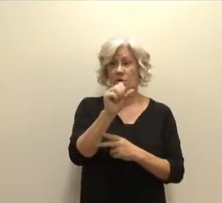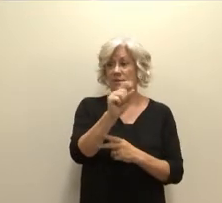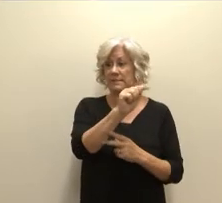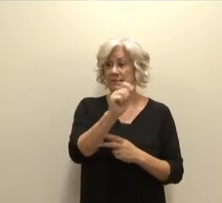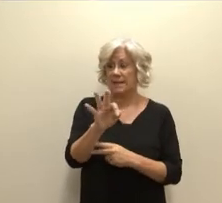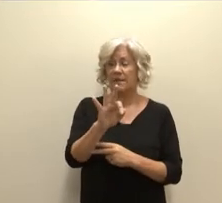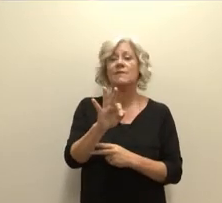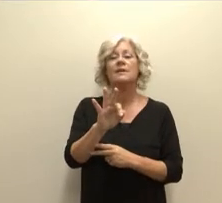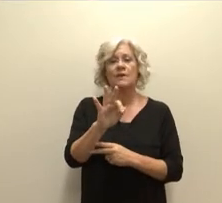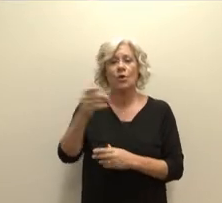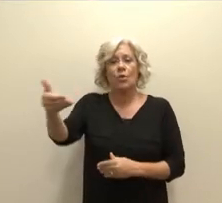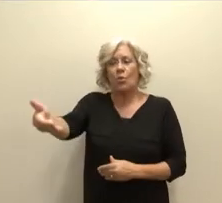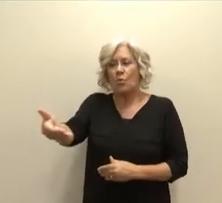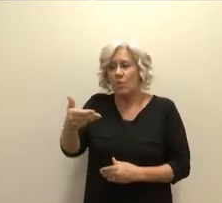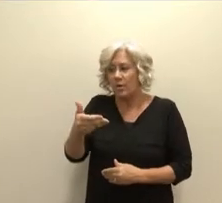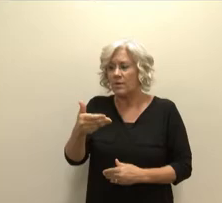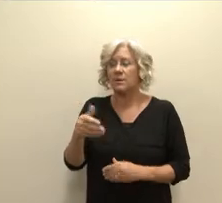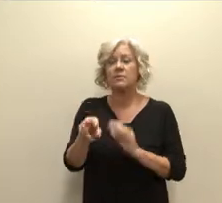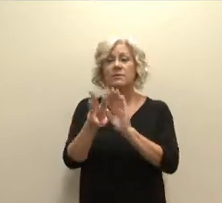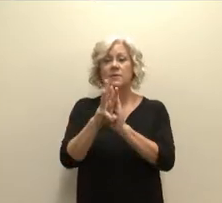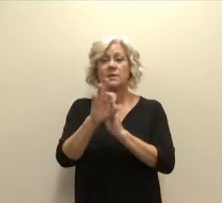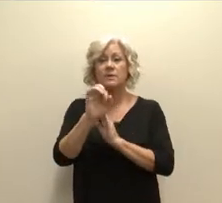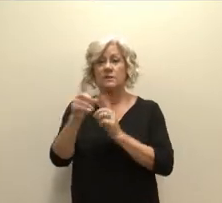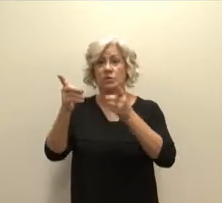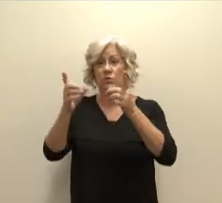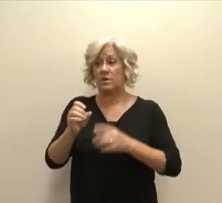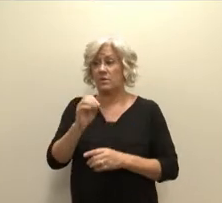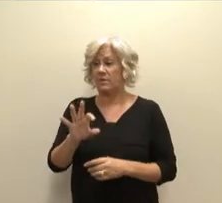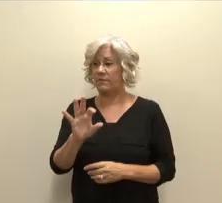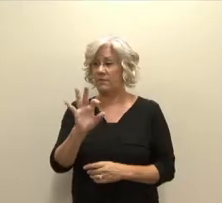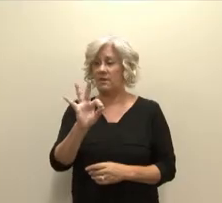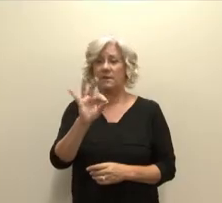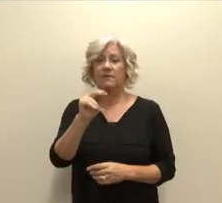Waco ISD's Director of Fine Arts, Mr. Larry Carpenter.